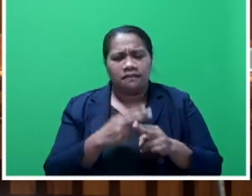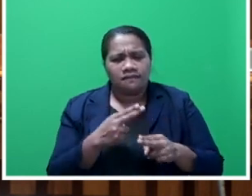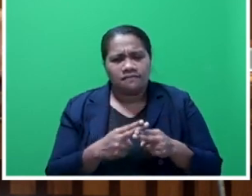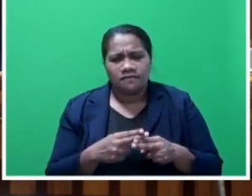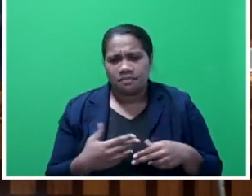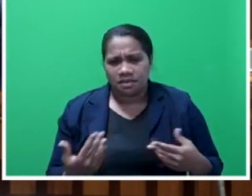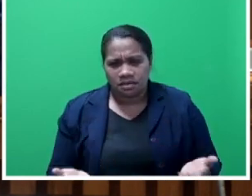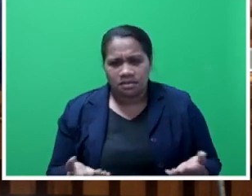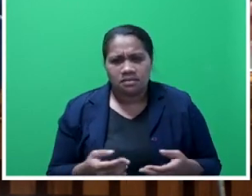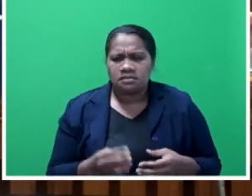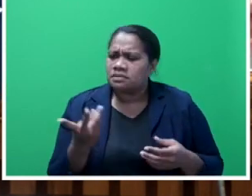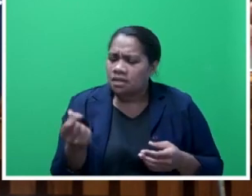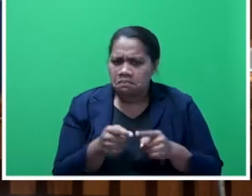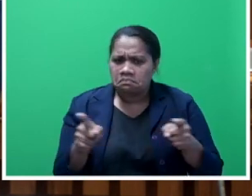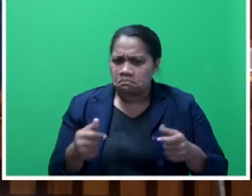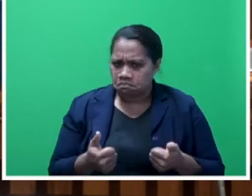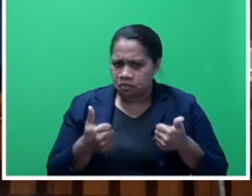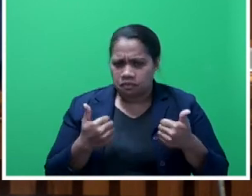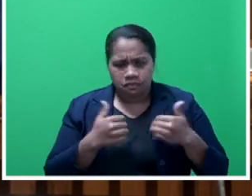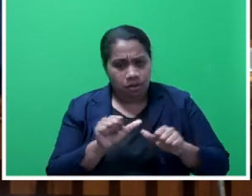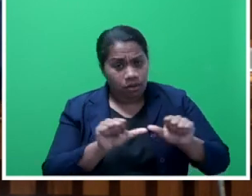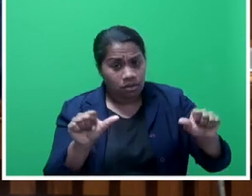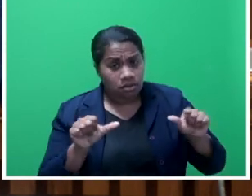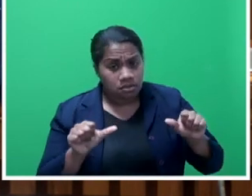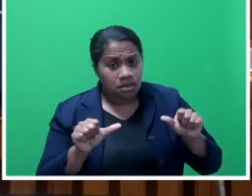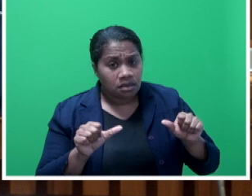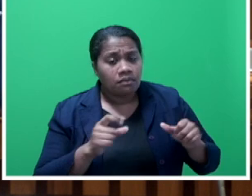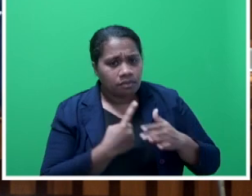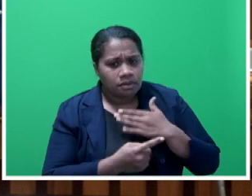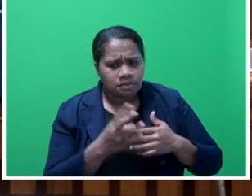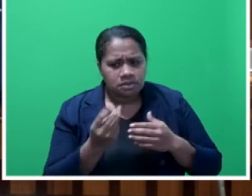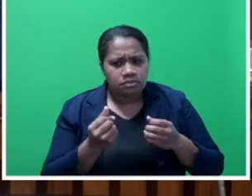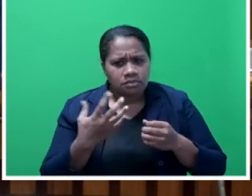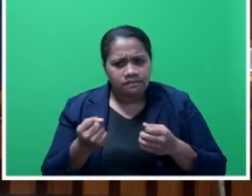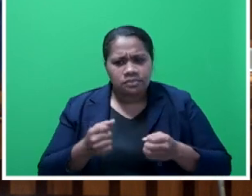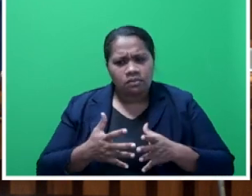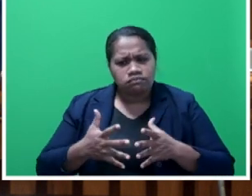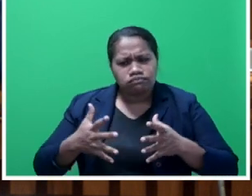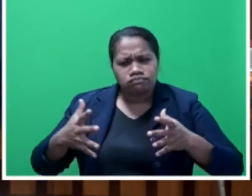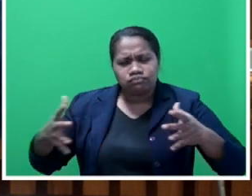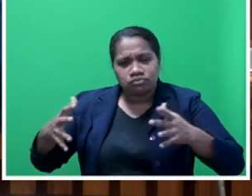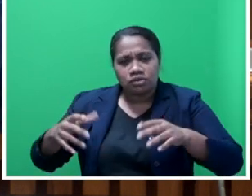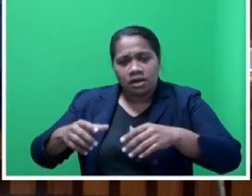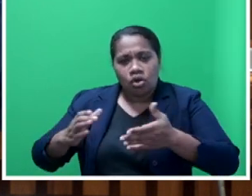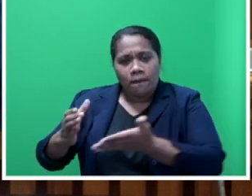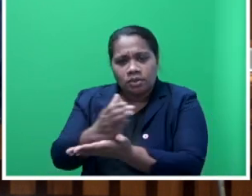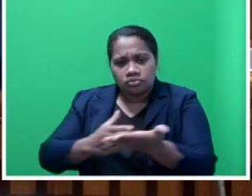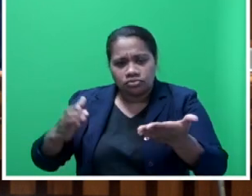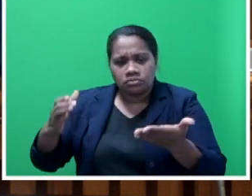really well in agriculture actually have gone into large-scale commercial farming. And one of the